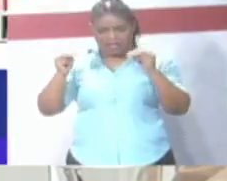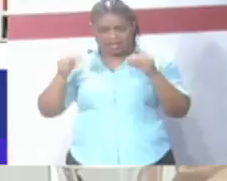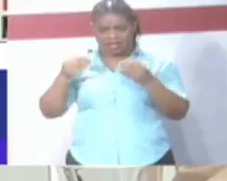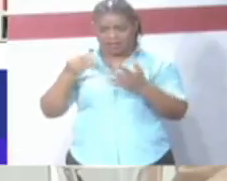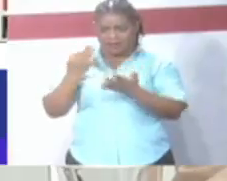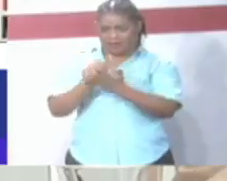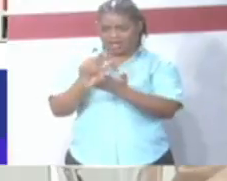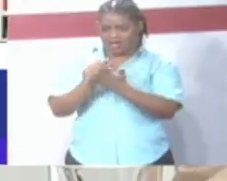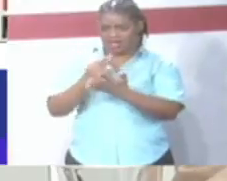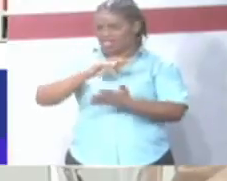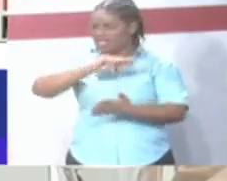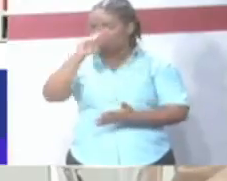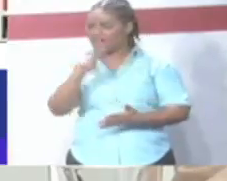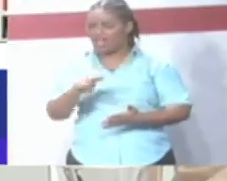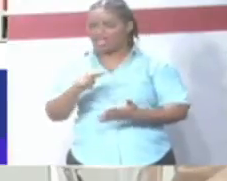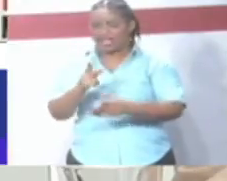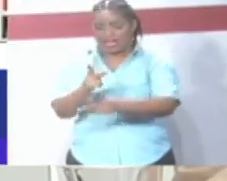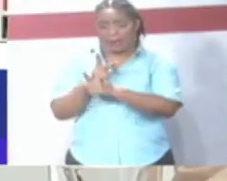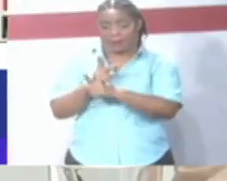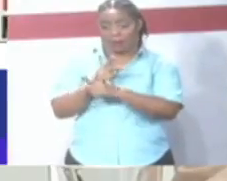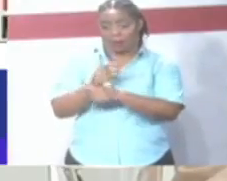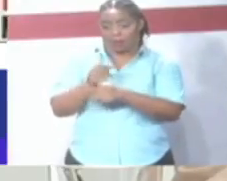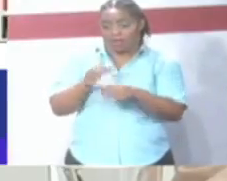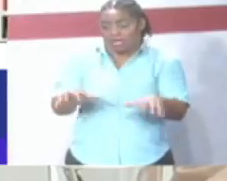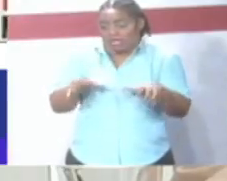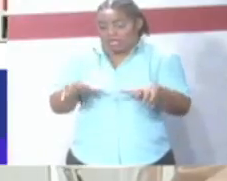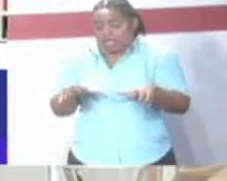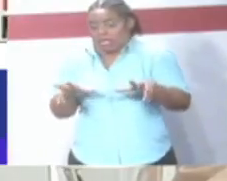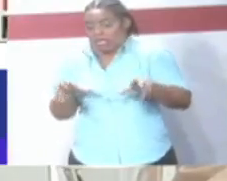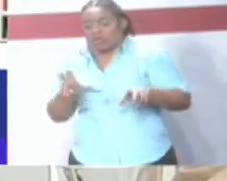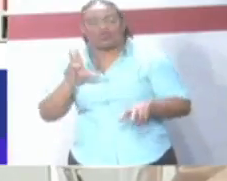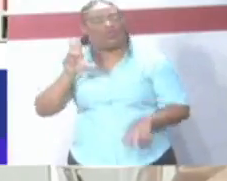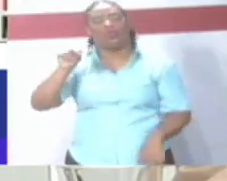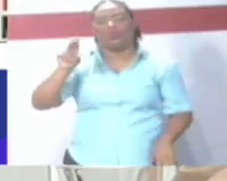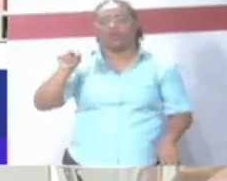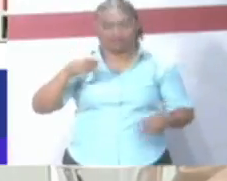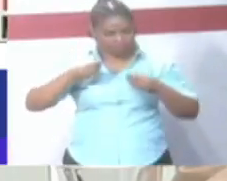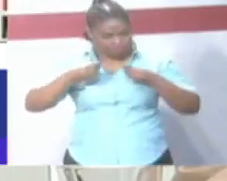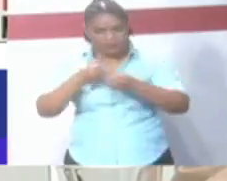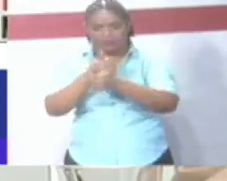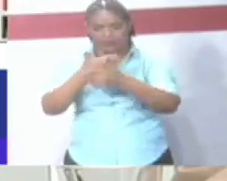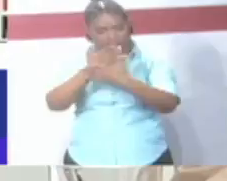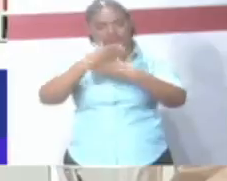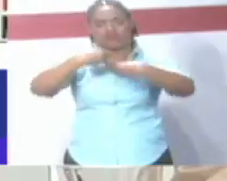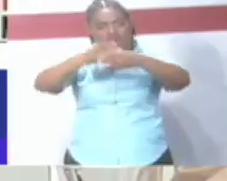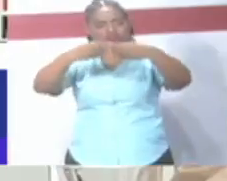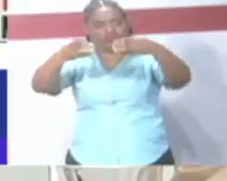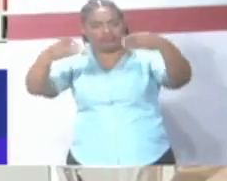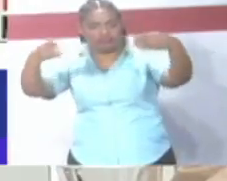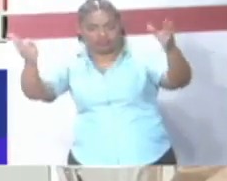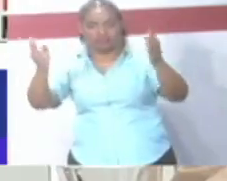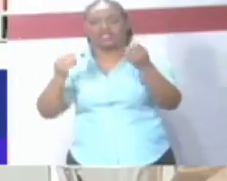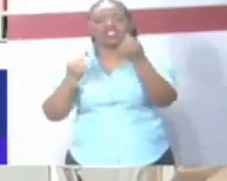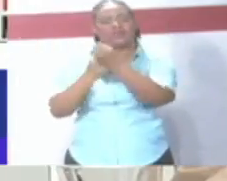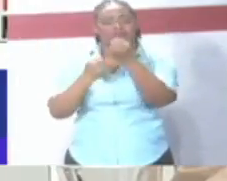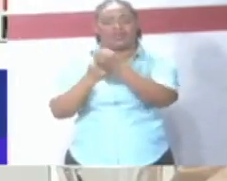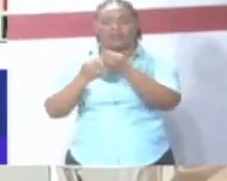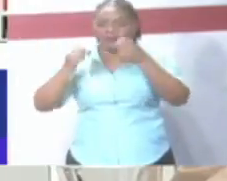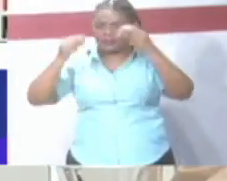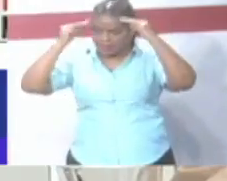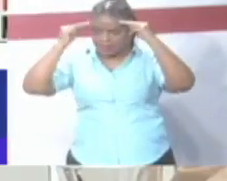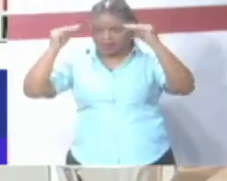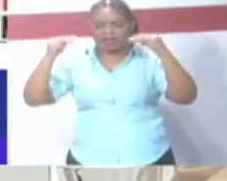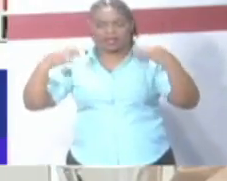system. We have made our proposals, as we do every year, and so far, God